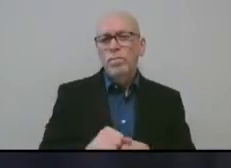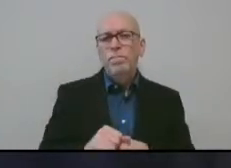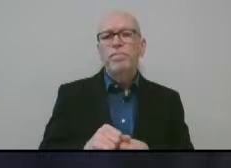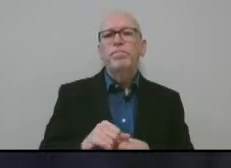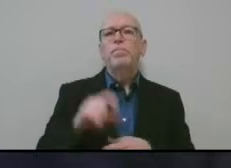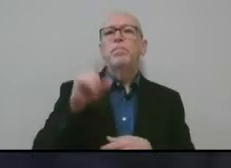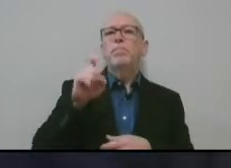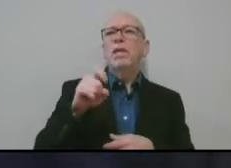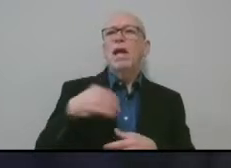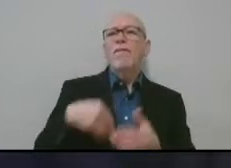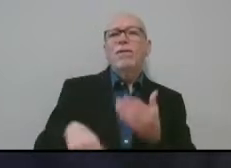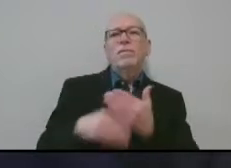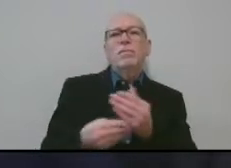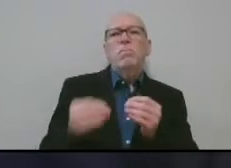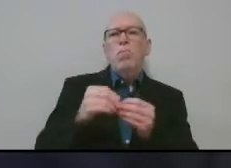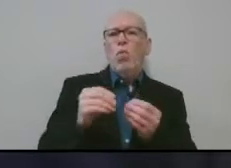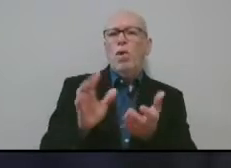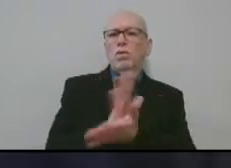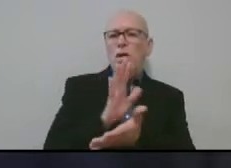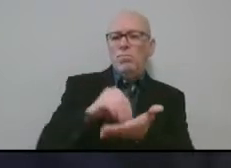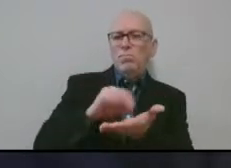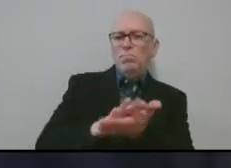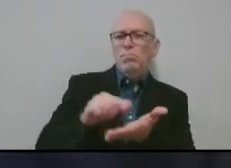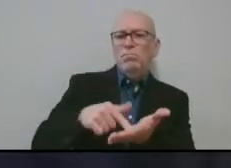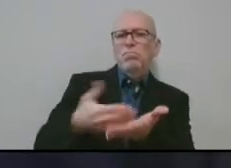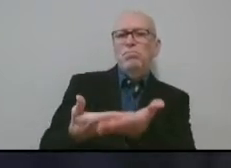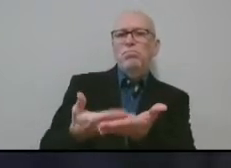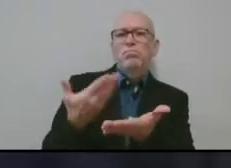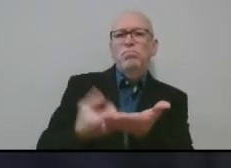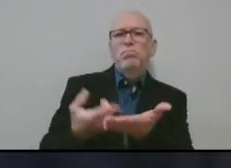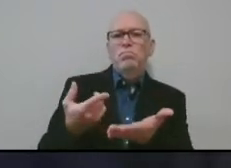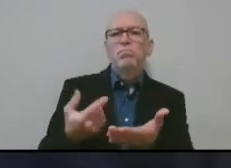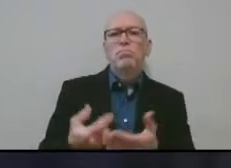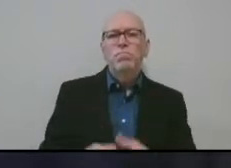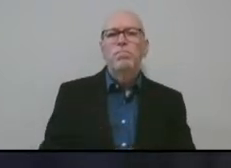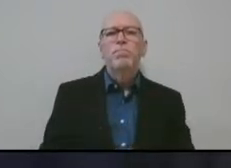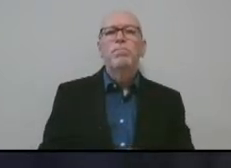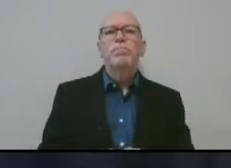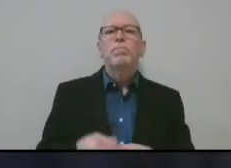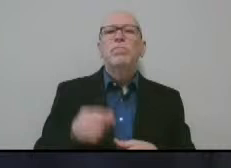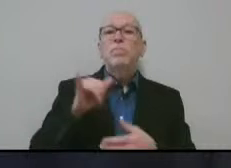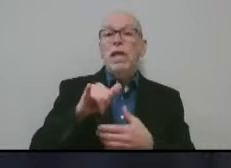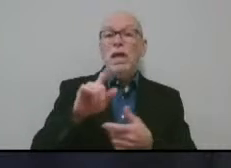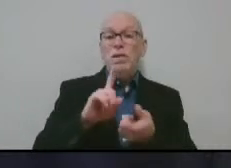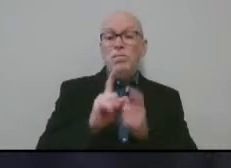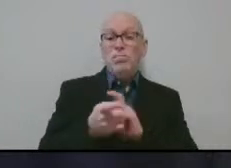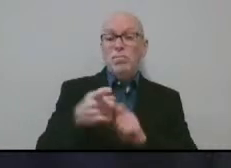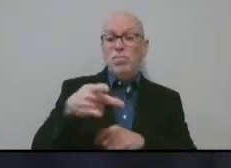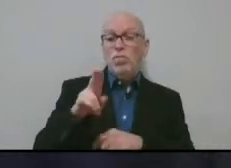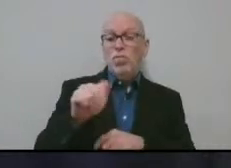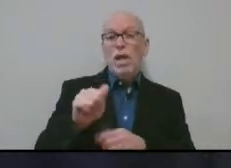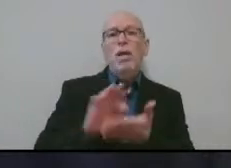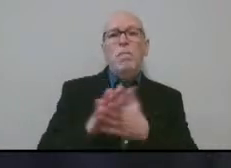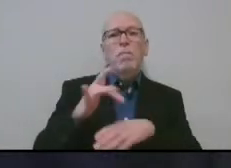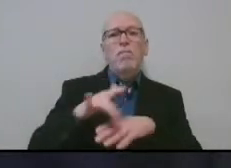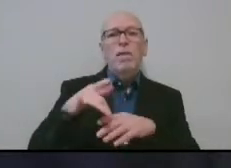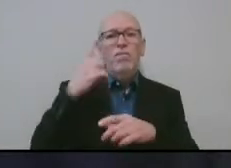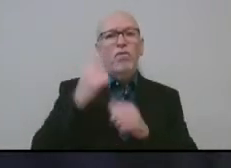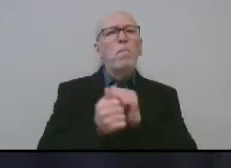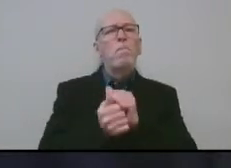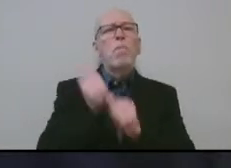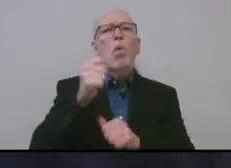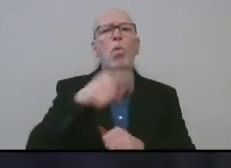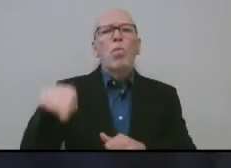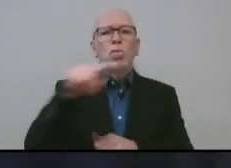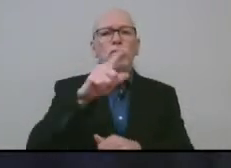documentation requirements were added. This new or modified version of PUA became available to most PUA